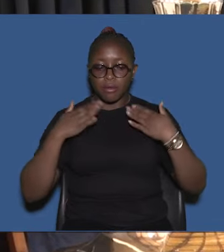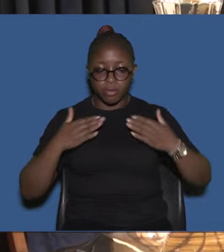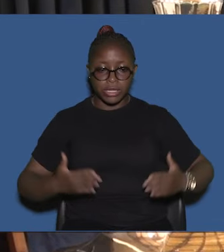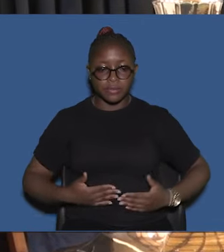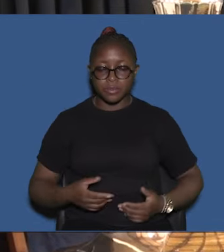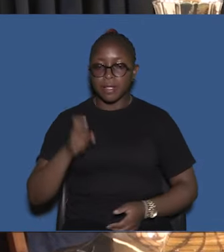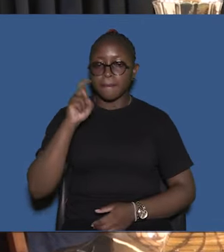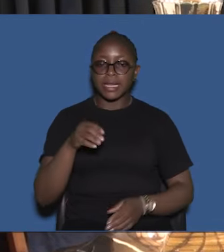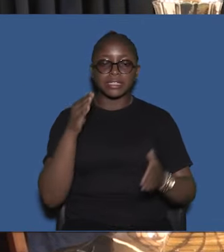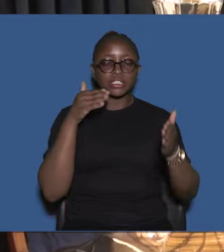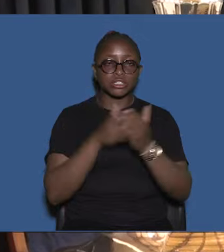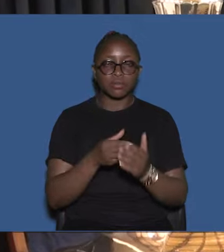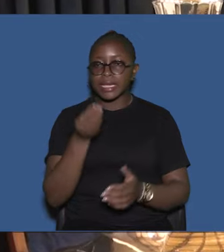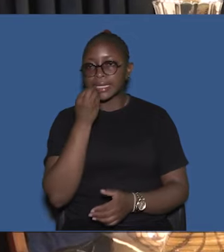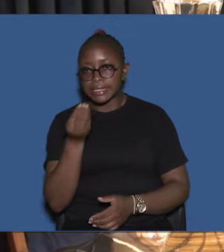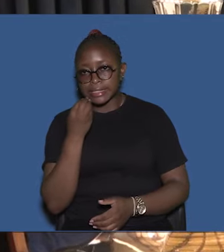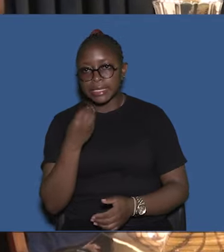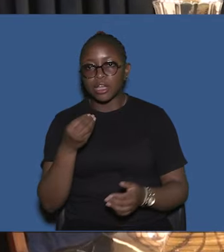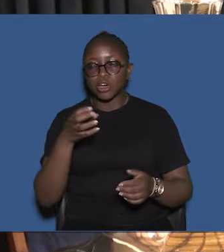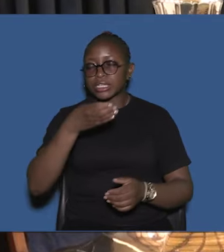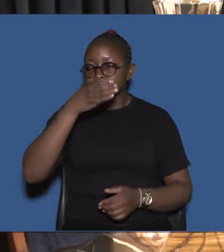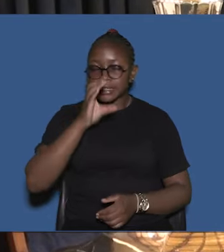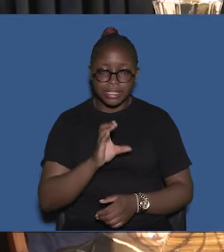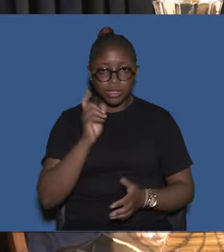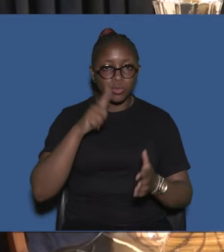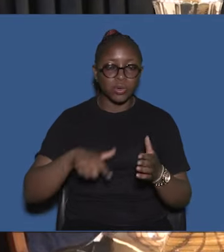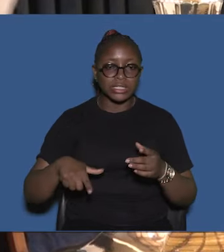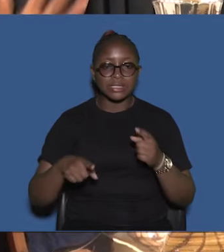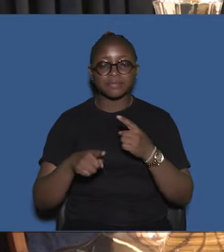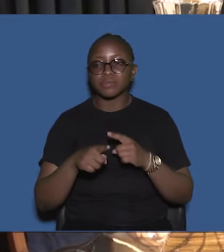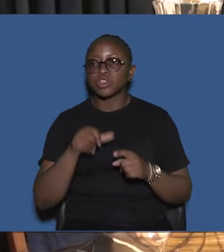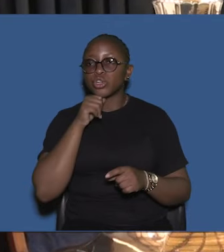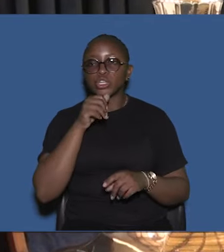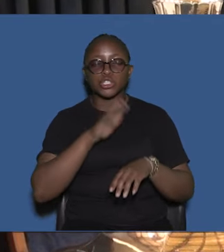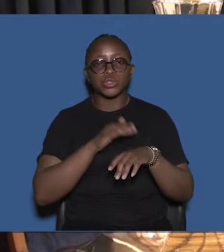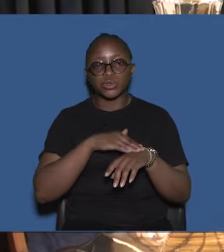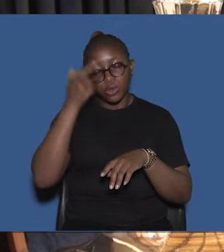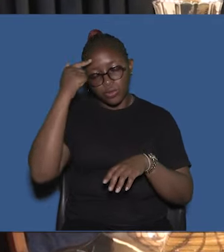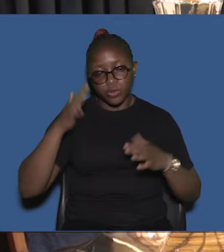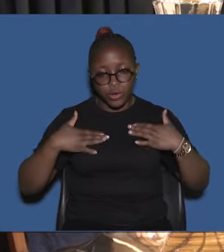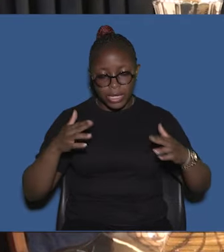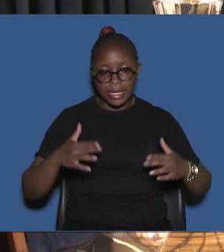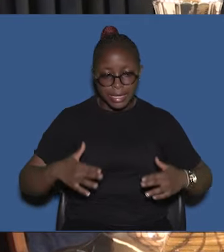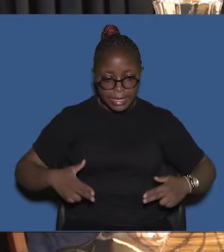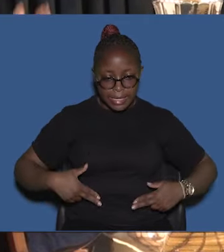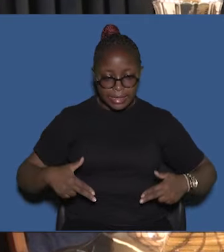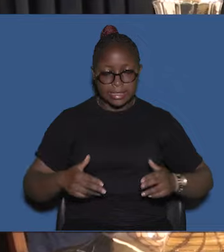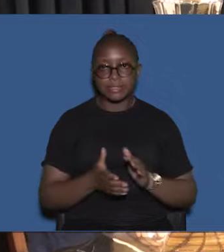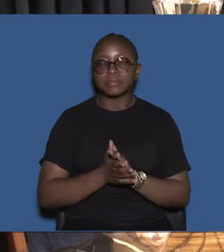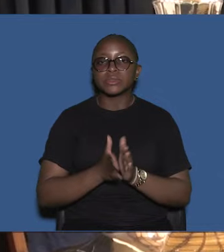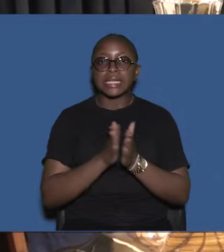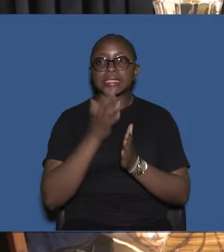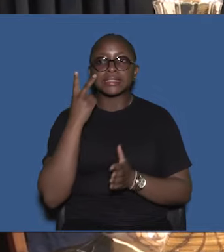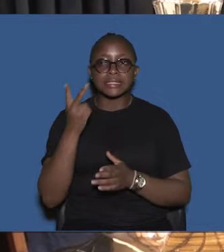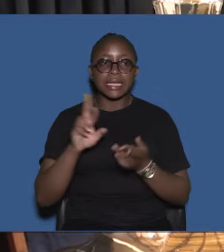what they are drinking, which is harmful to their health. They will realize that their relationship with their neighbors is not